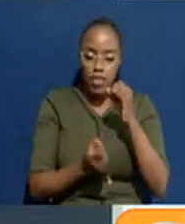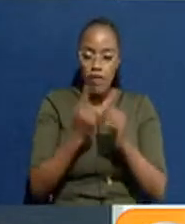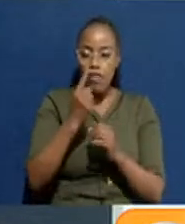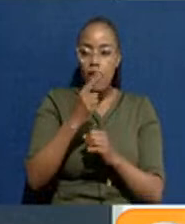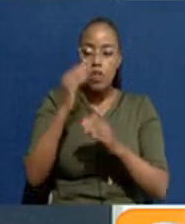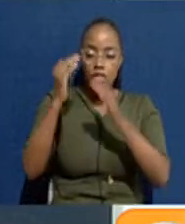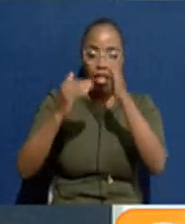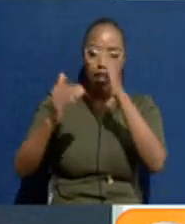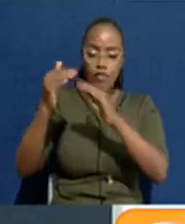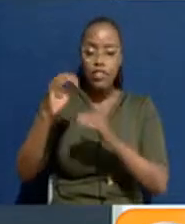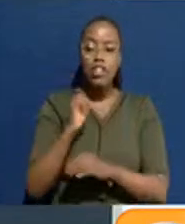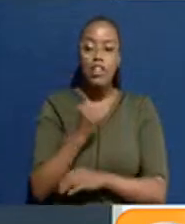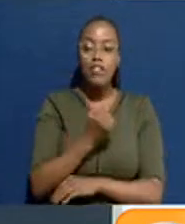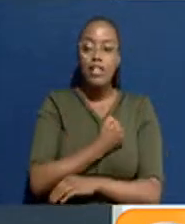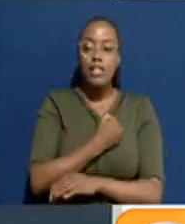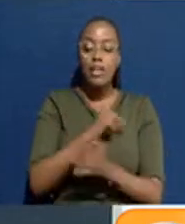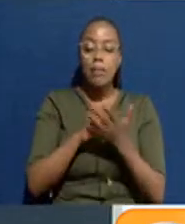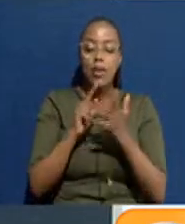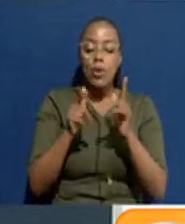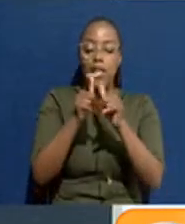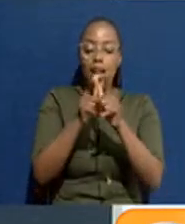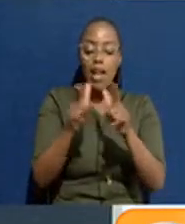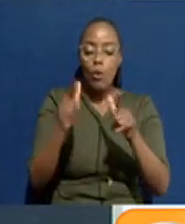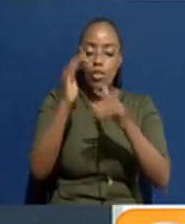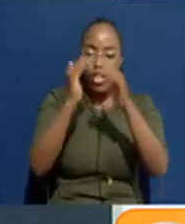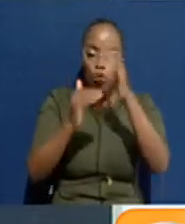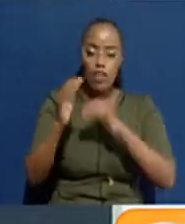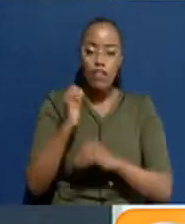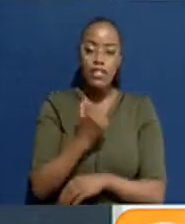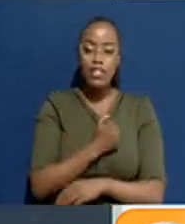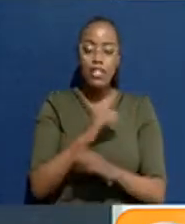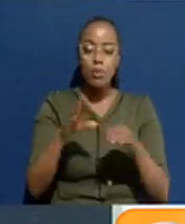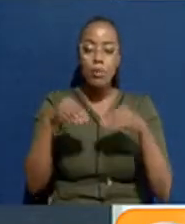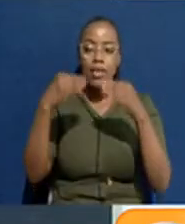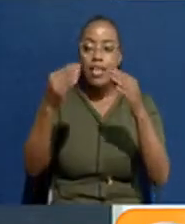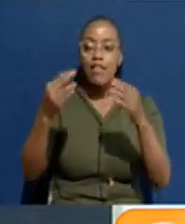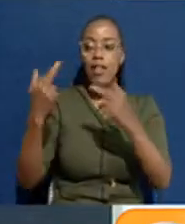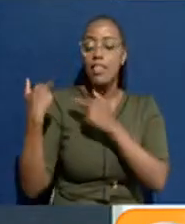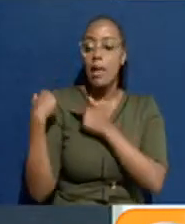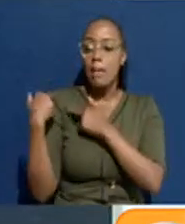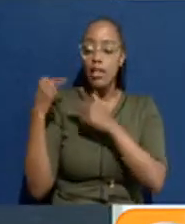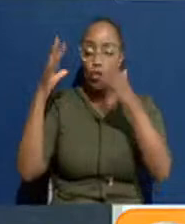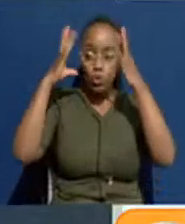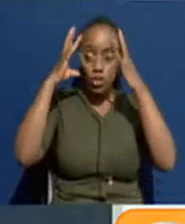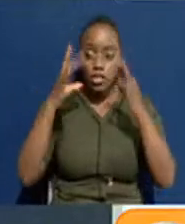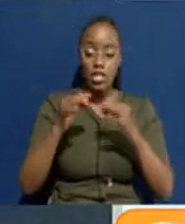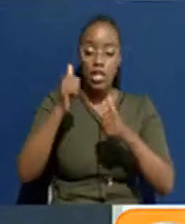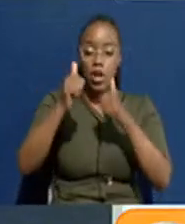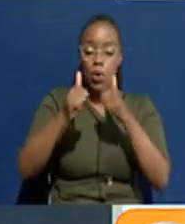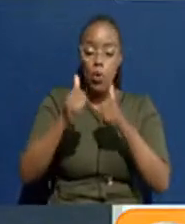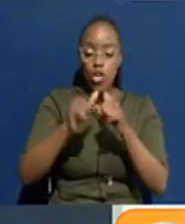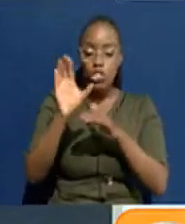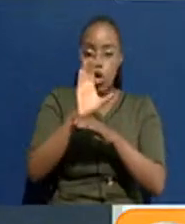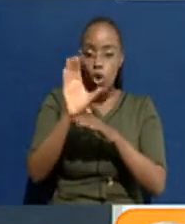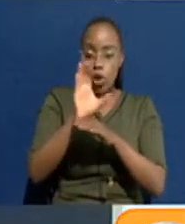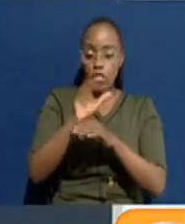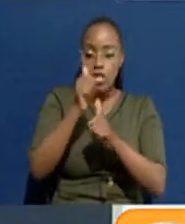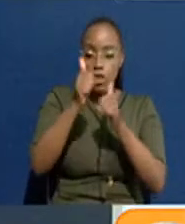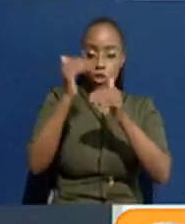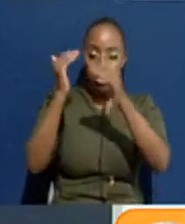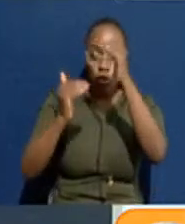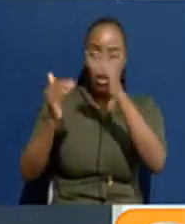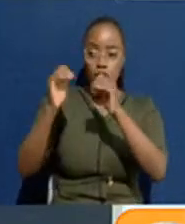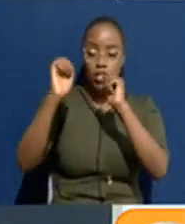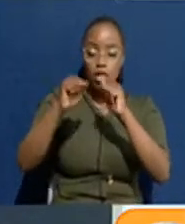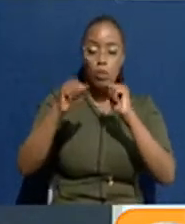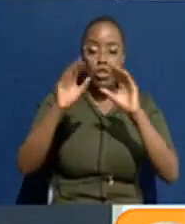with the university senate. So let the university senate be given the mandate to decide on which courses which university